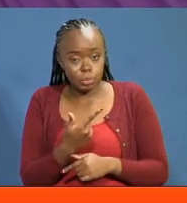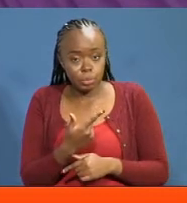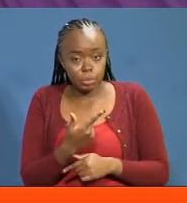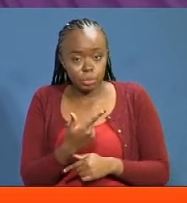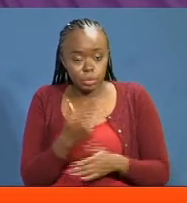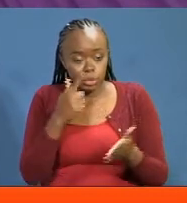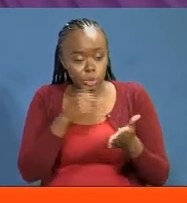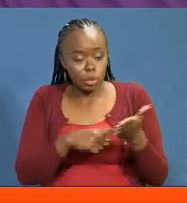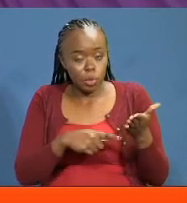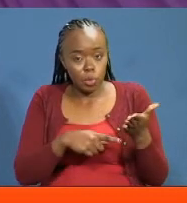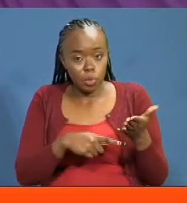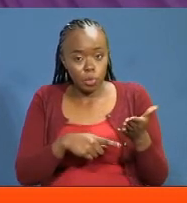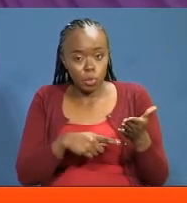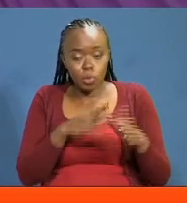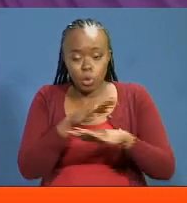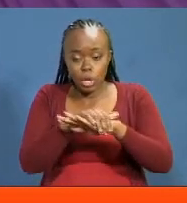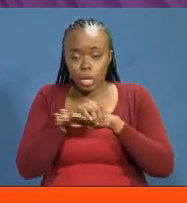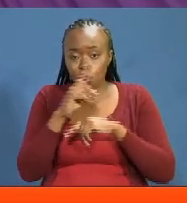inaitwa One Kenya.